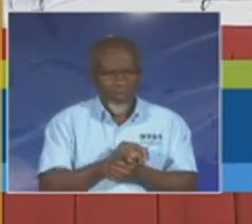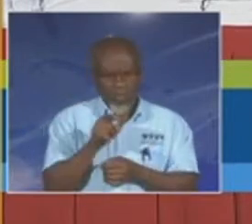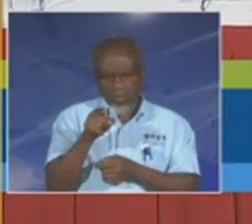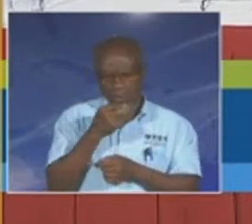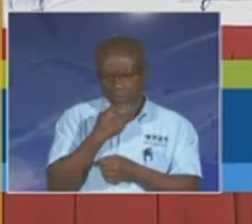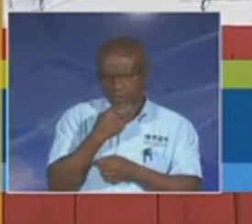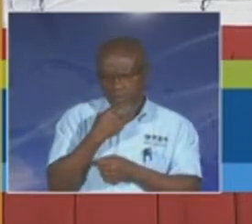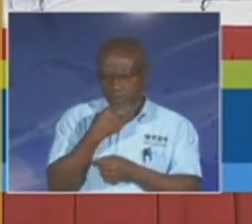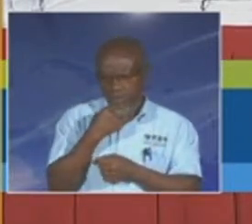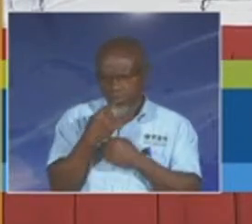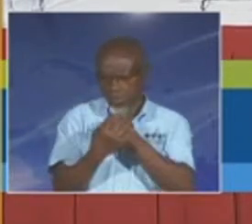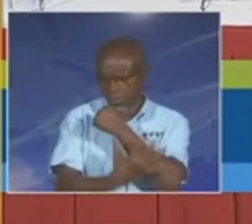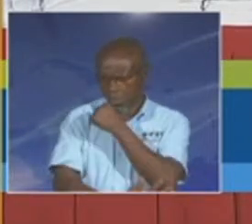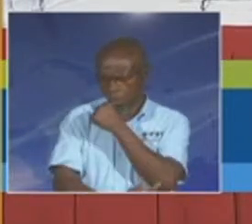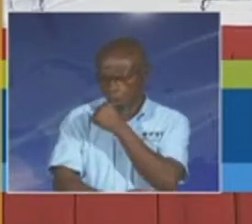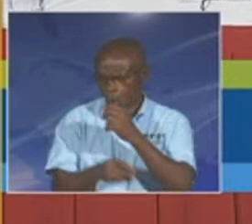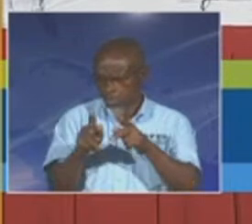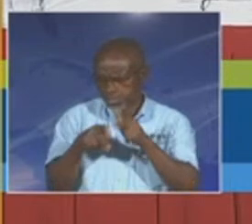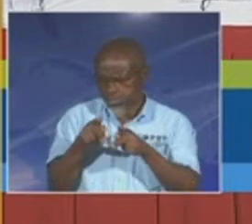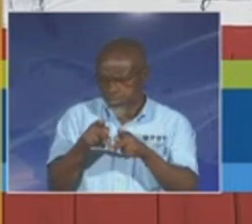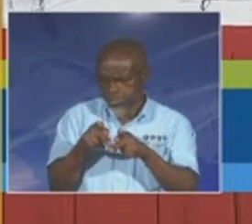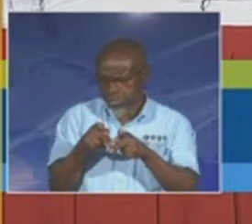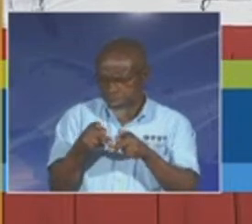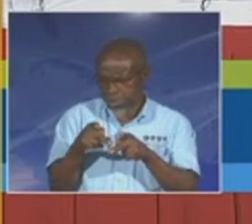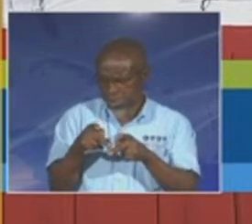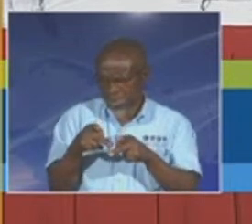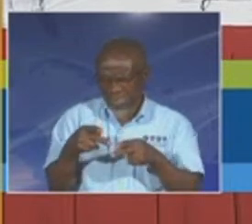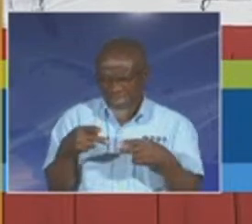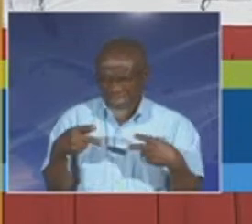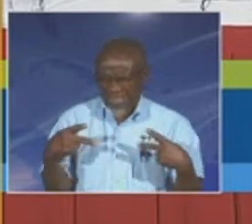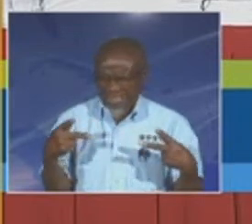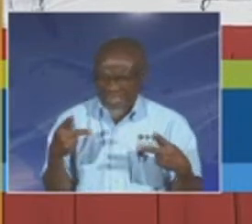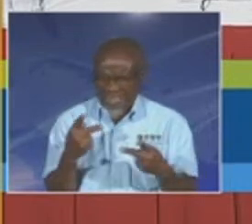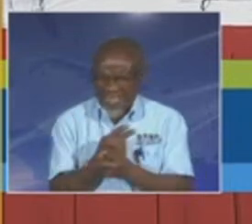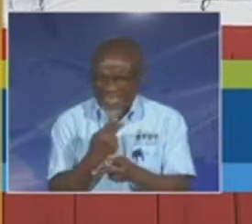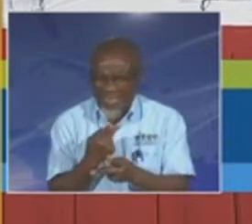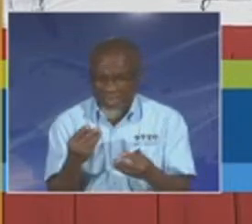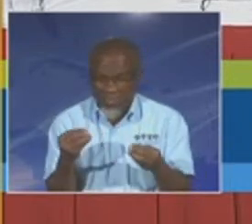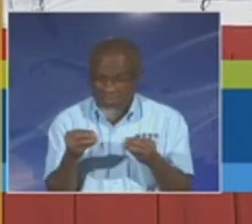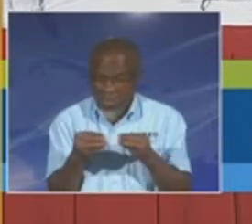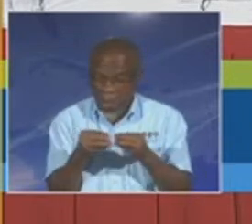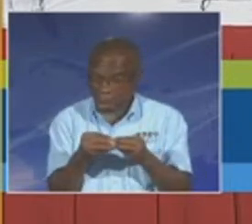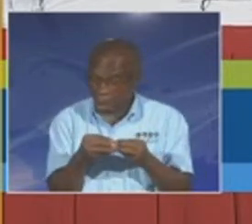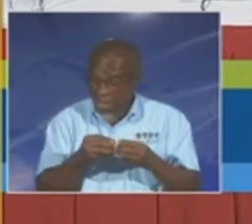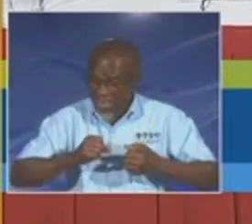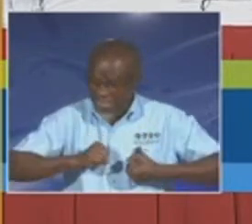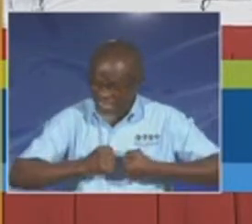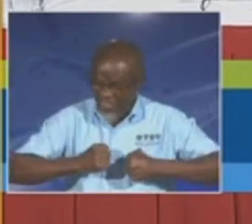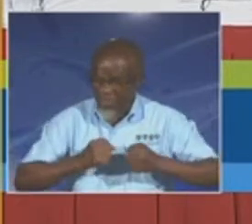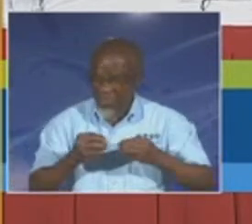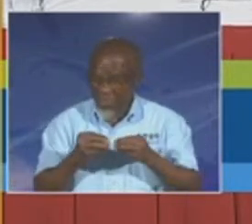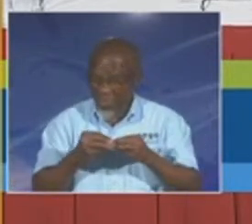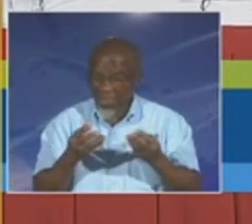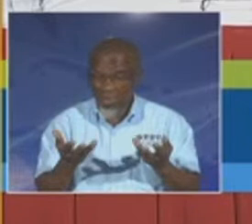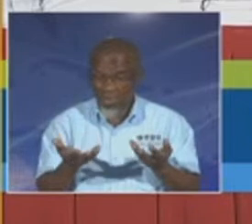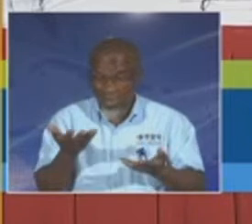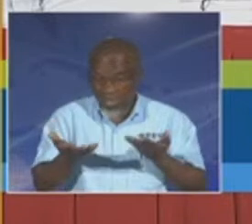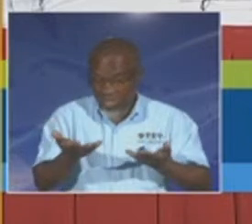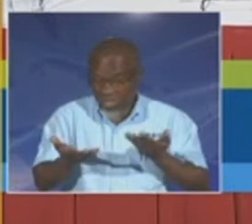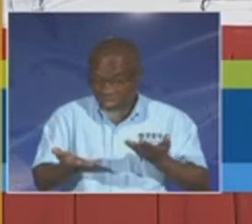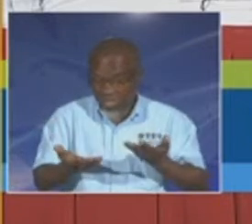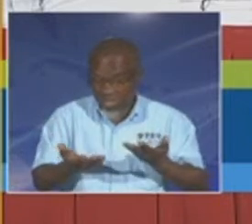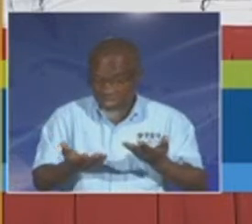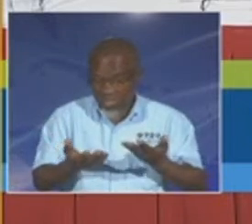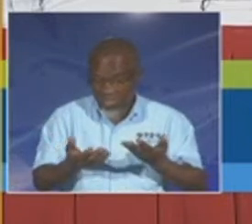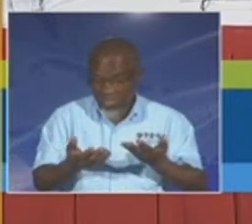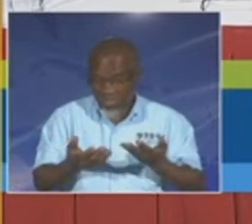suffer the most? Because, you go to the grocery, a pack of ramen is $2-3. And here we are sitting and talking about, types of